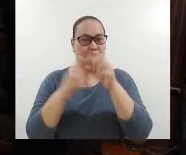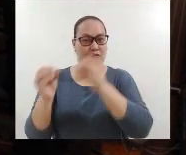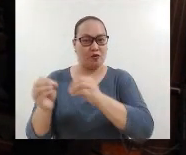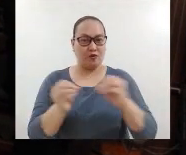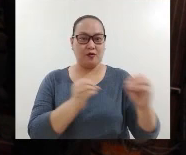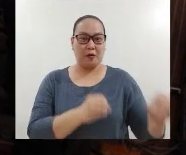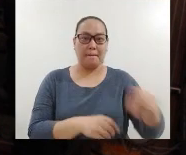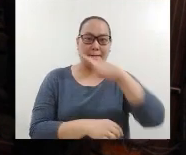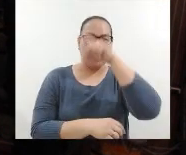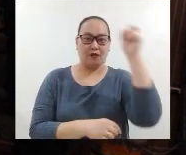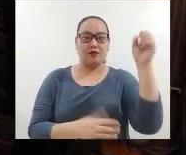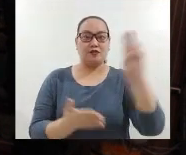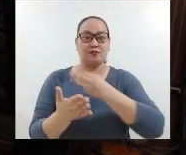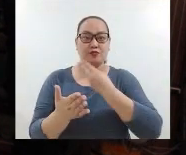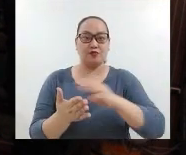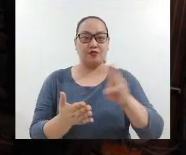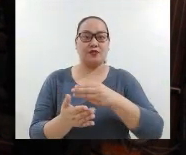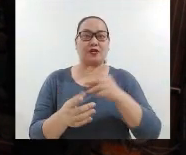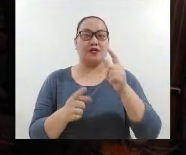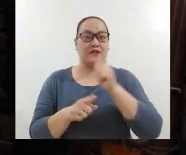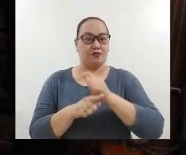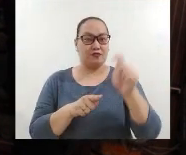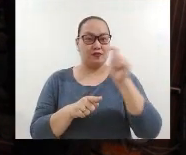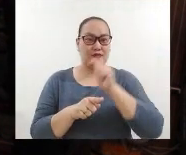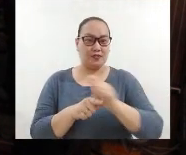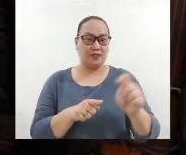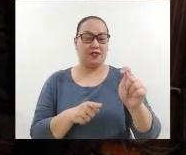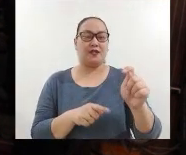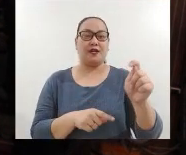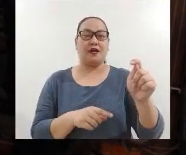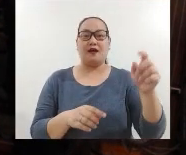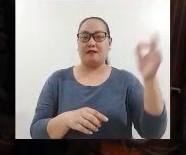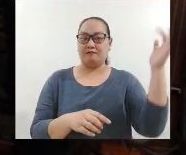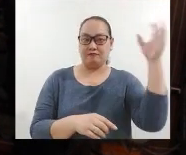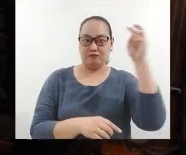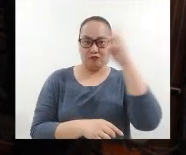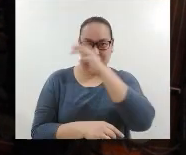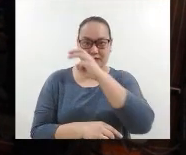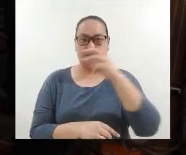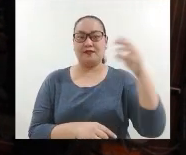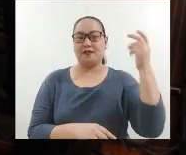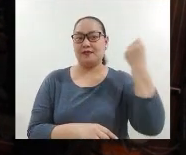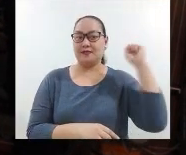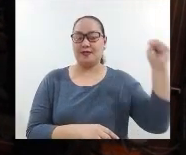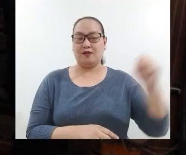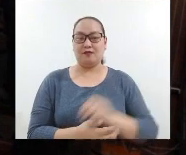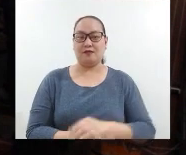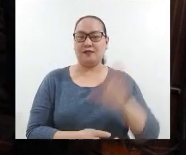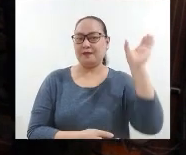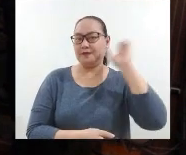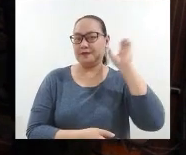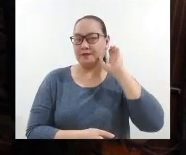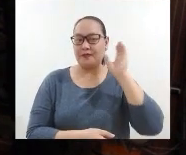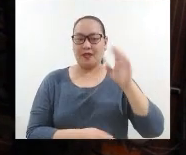music is about taming wild sound. Listen to these.